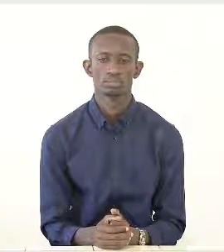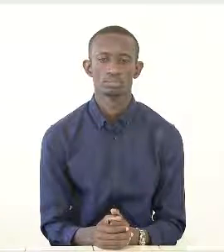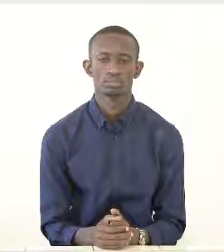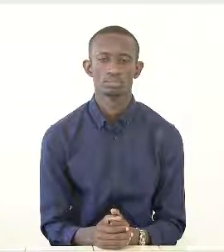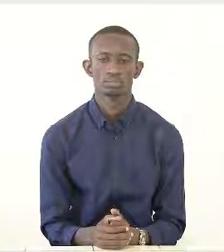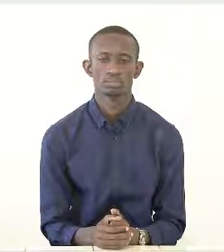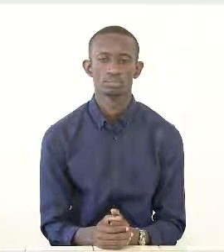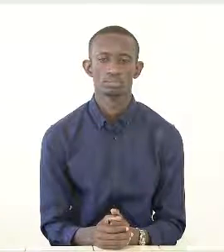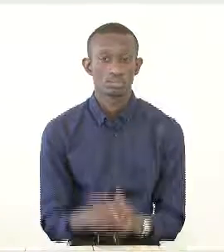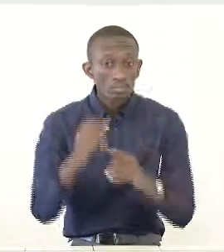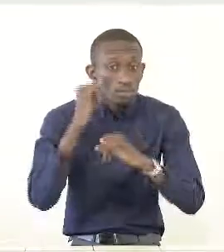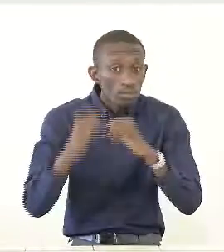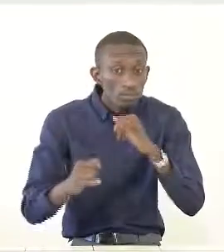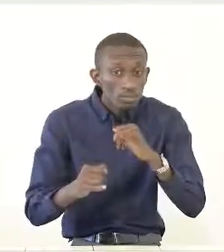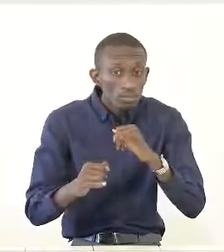Have you finished?